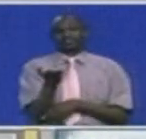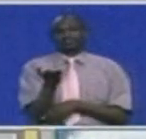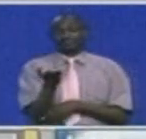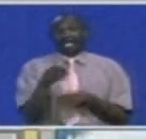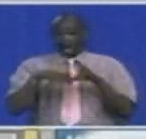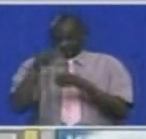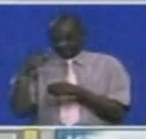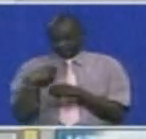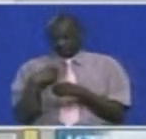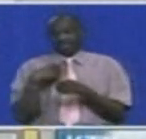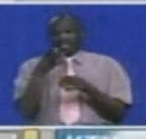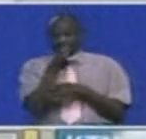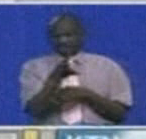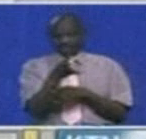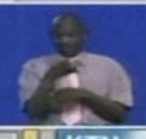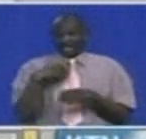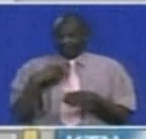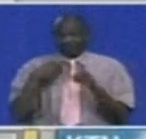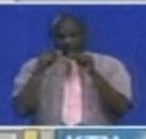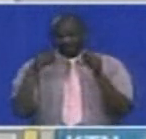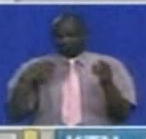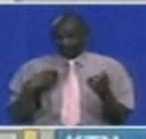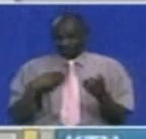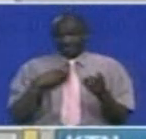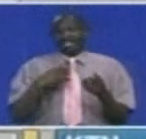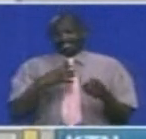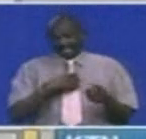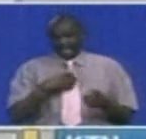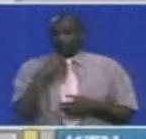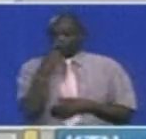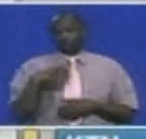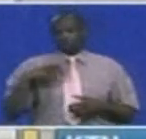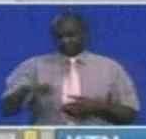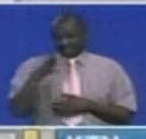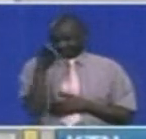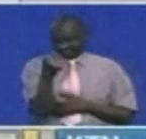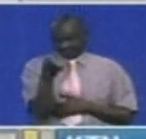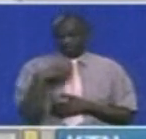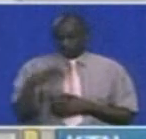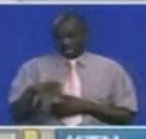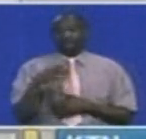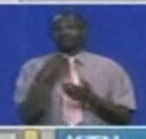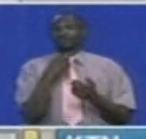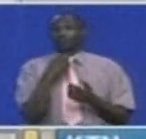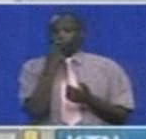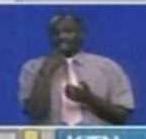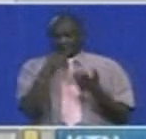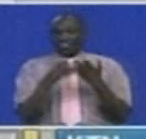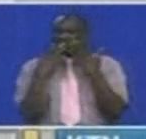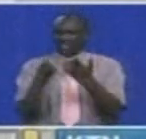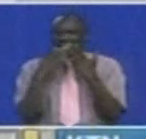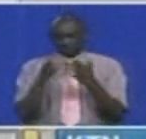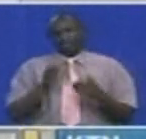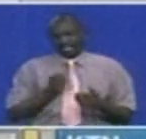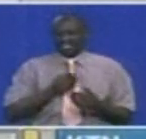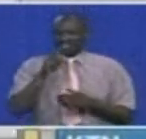from social media, part of a statement from retired President Moi's daughter-in-law, Zara Moi, read, "Thank you, Lady Margaret, for winning